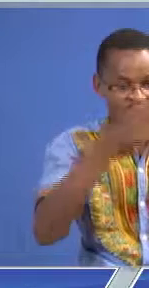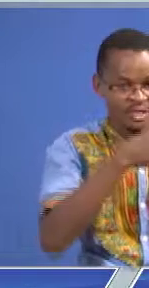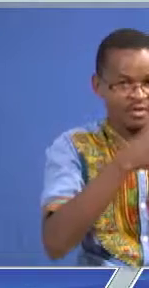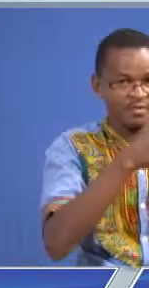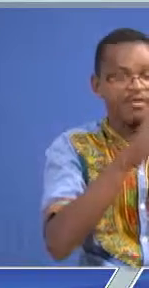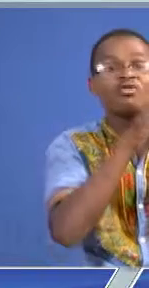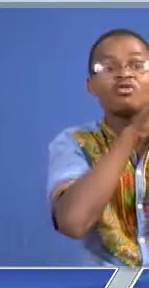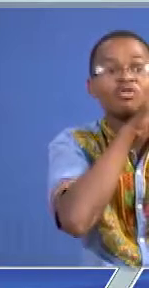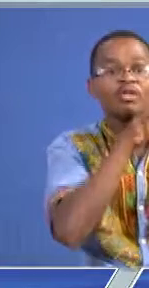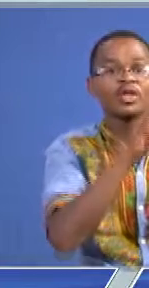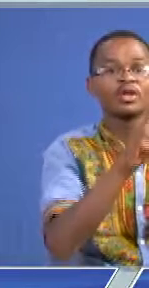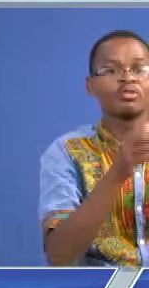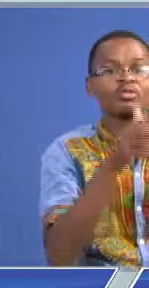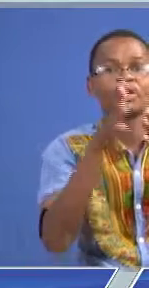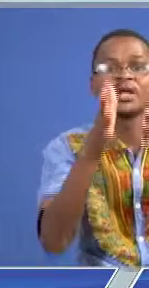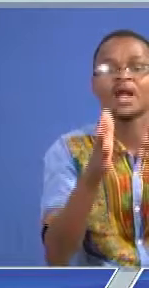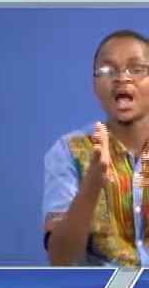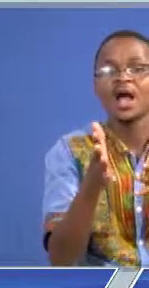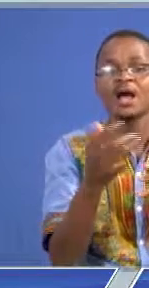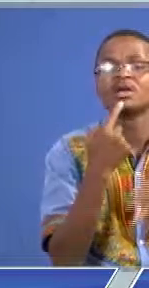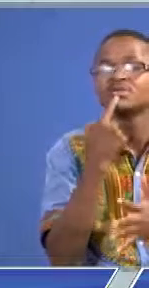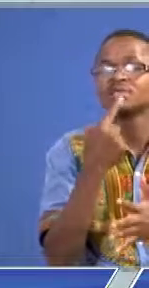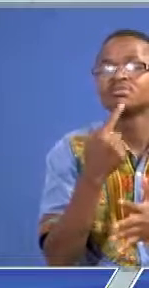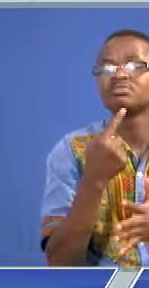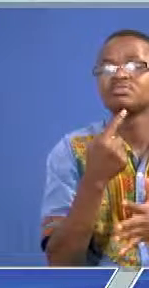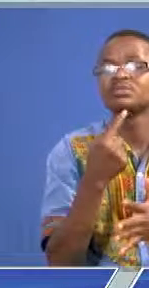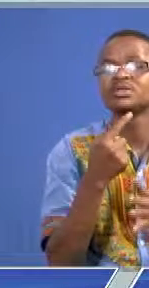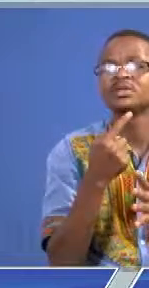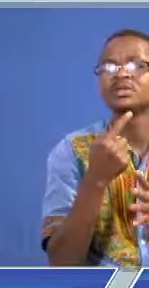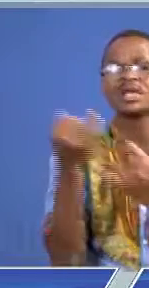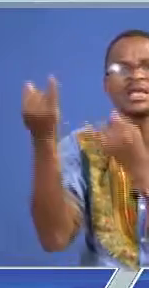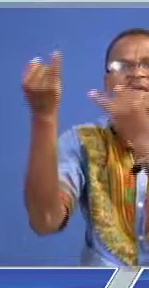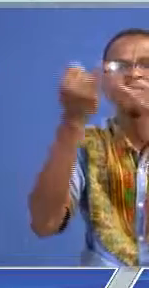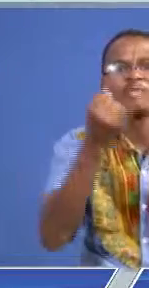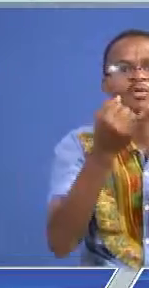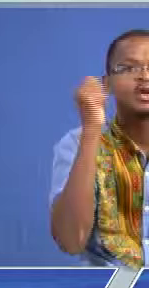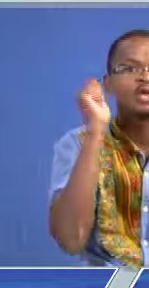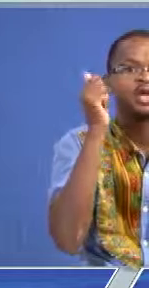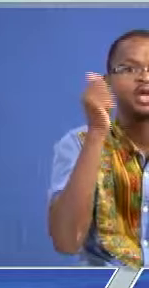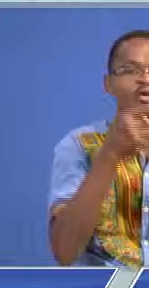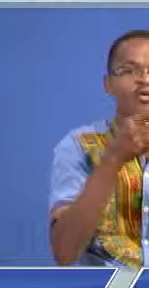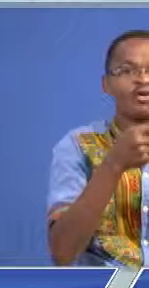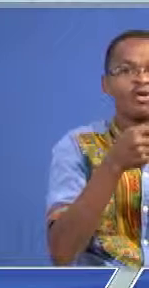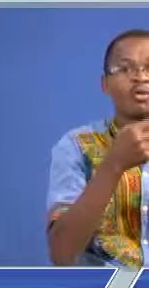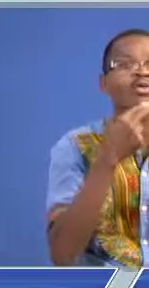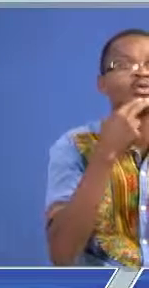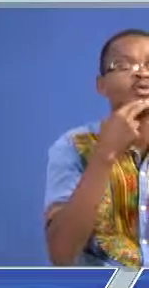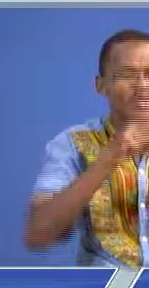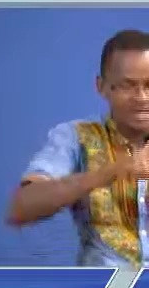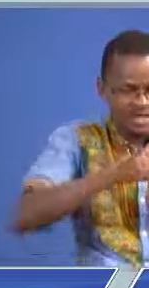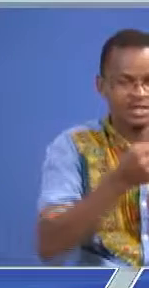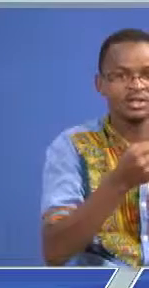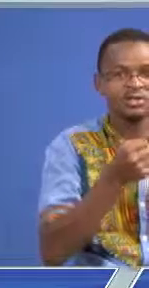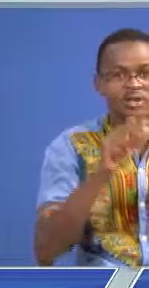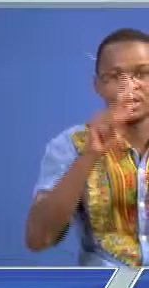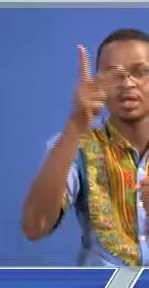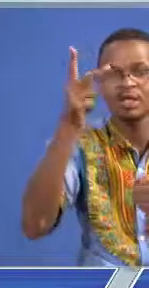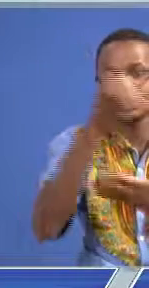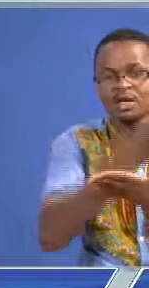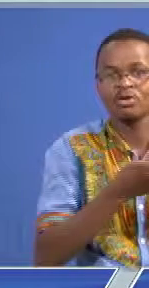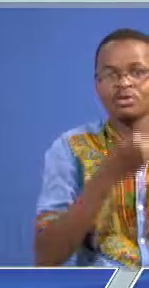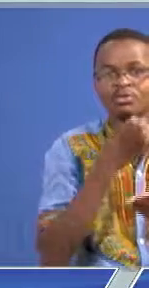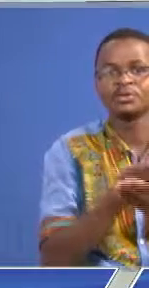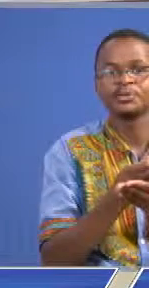Uganda. The two leaders have claimed that importing eggs and sugar from Uganda will sabotage Kenya's economy.